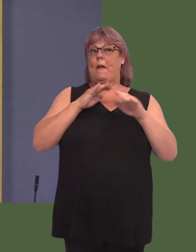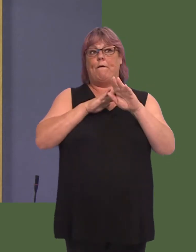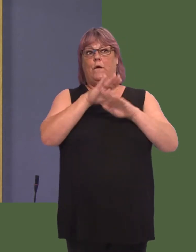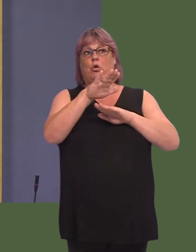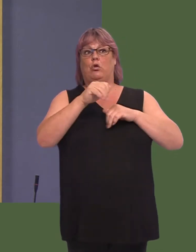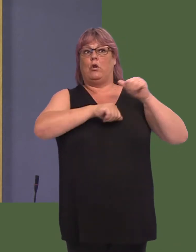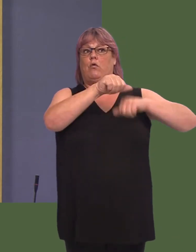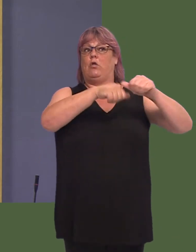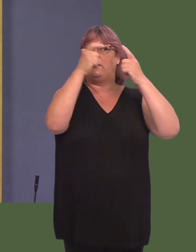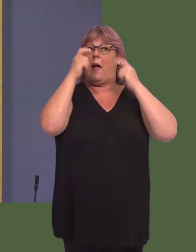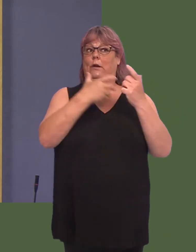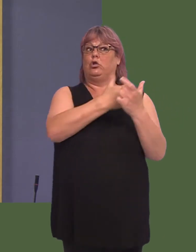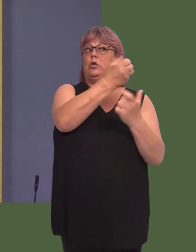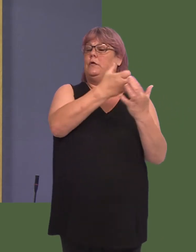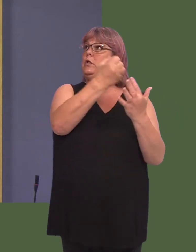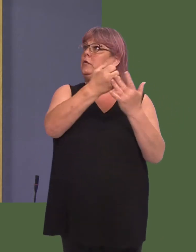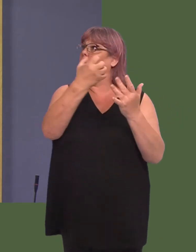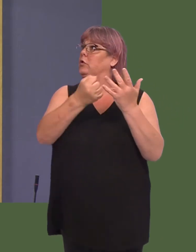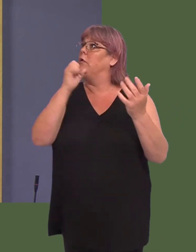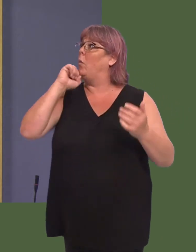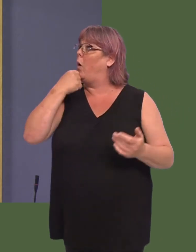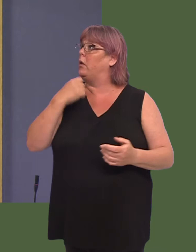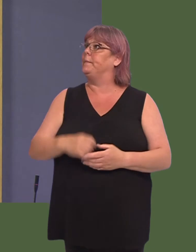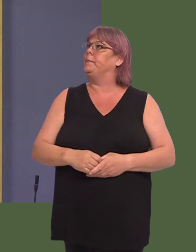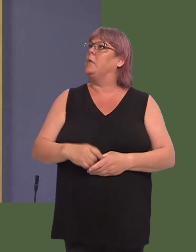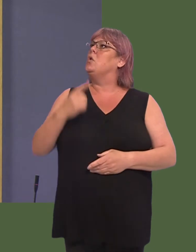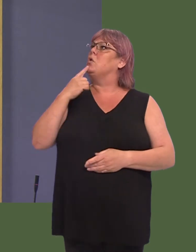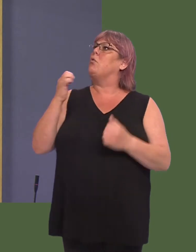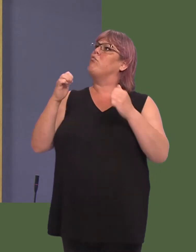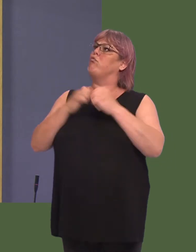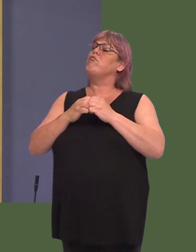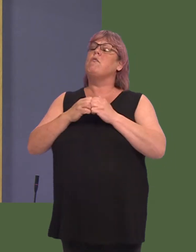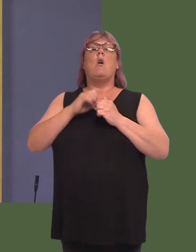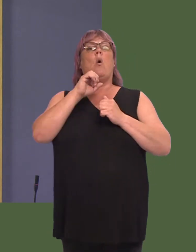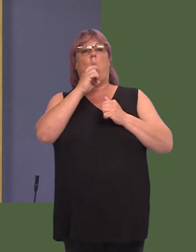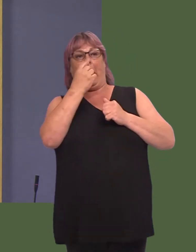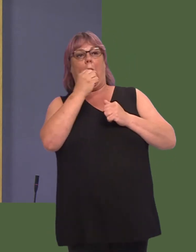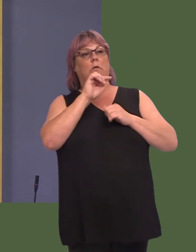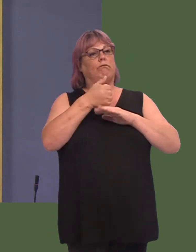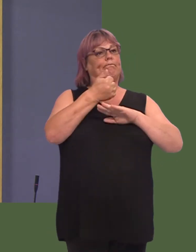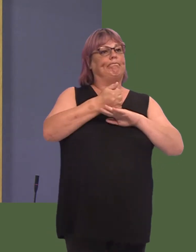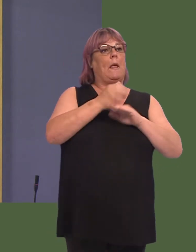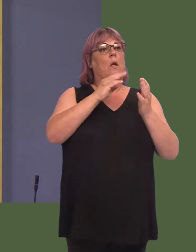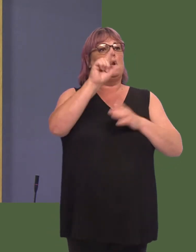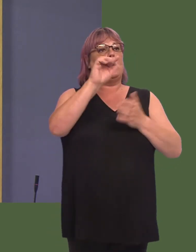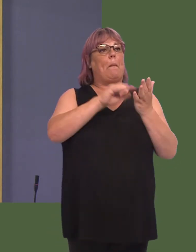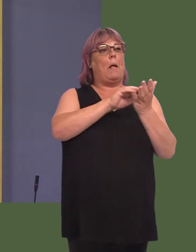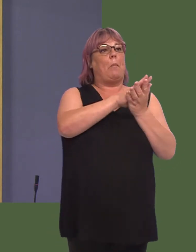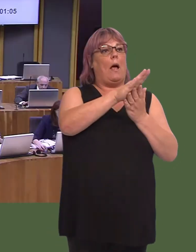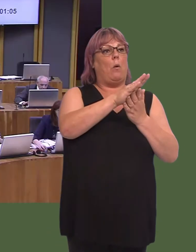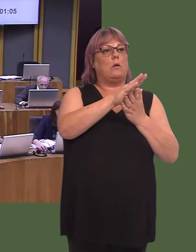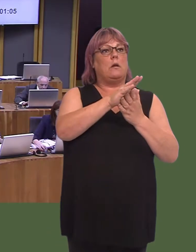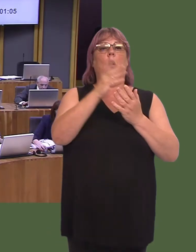set out in the Wellbeing and Future Generations Act. Now, having said that we'd introduce 20-mile-an-hour zones once we had the powers, now we have the